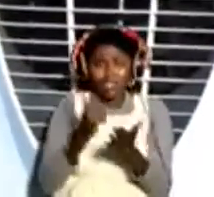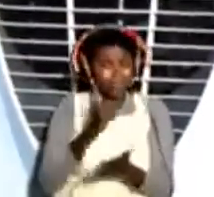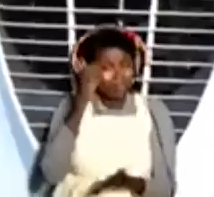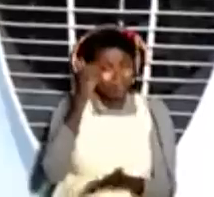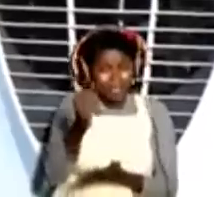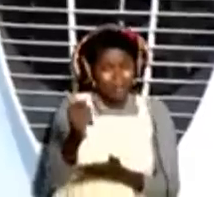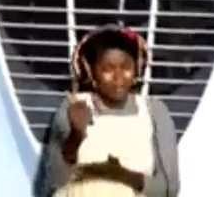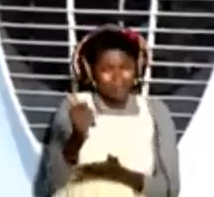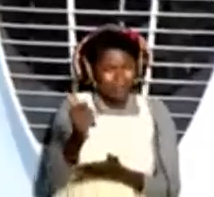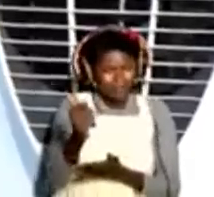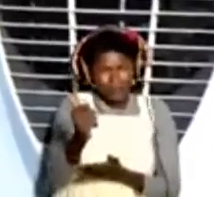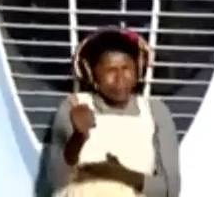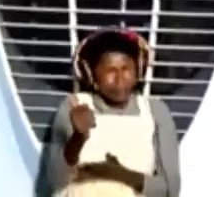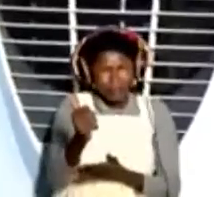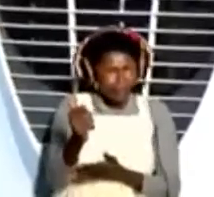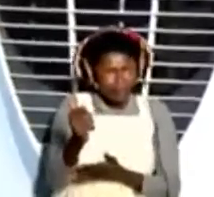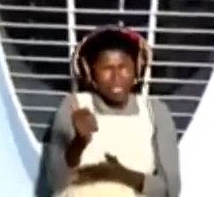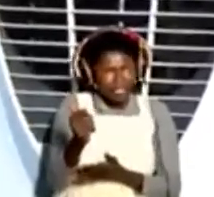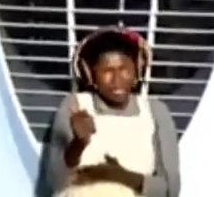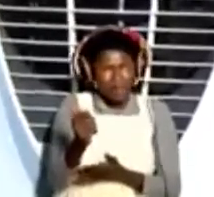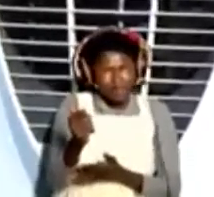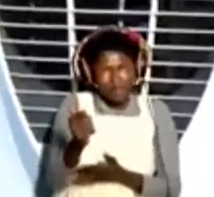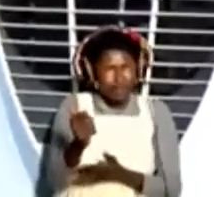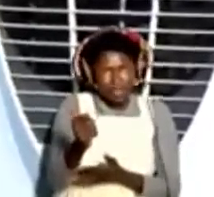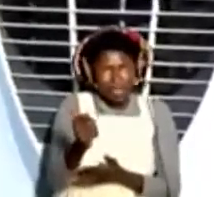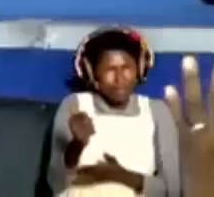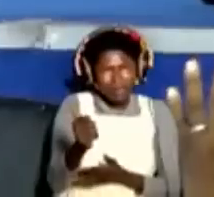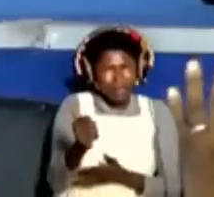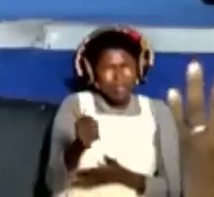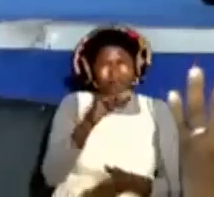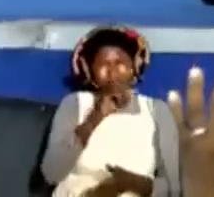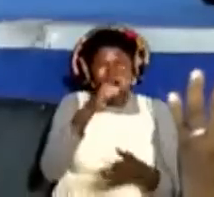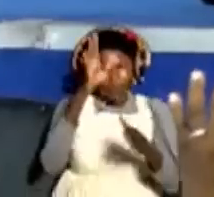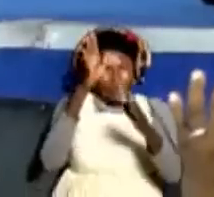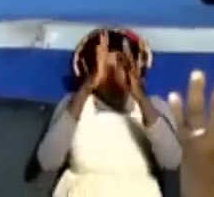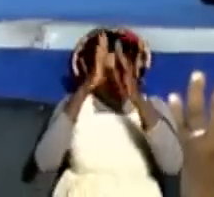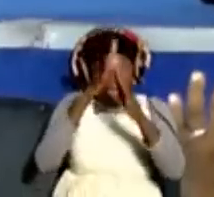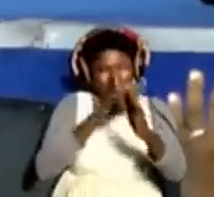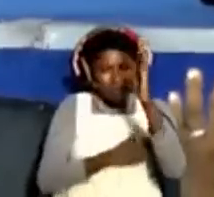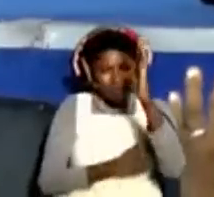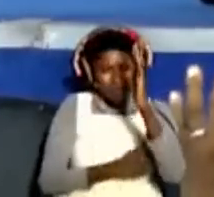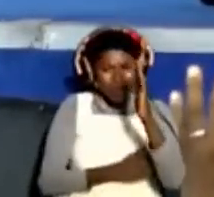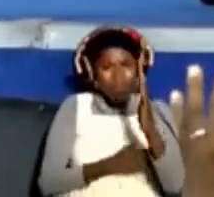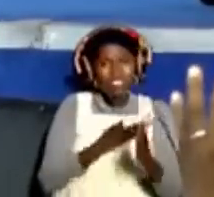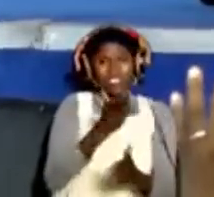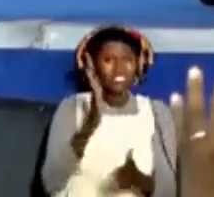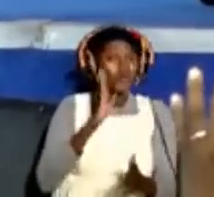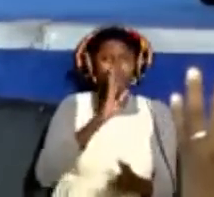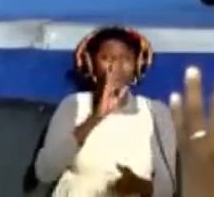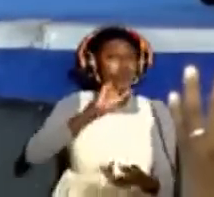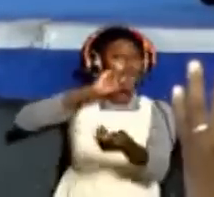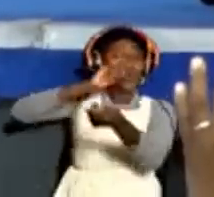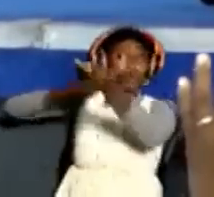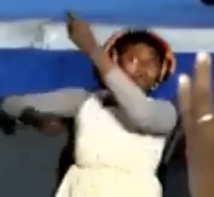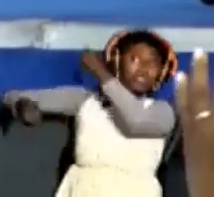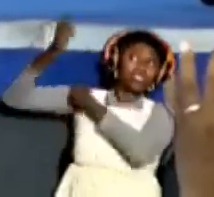Amen. Amen. Amen. Father God, there shall be no